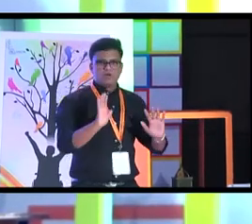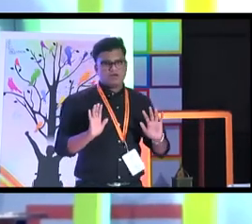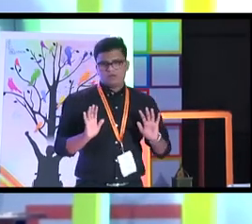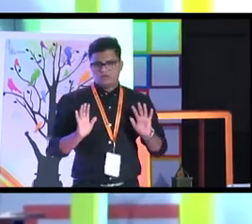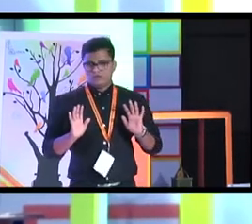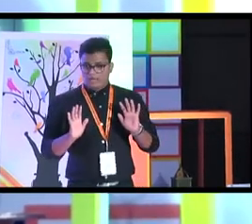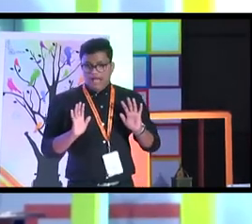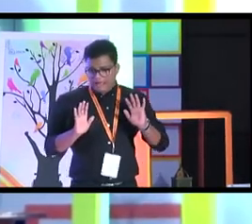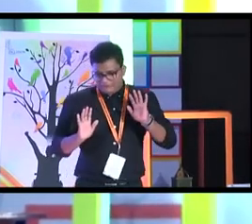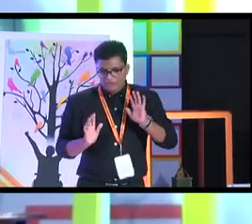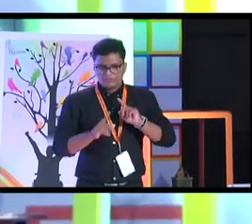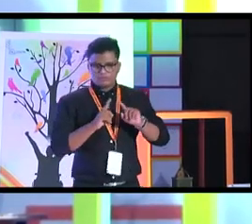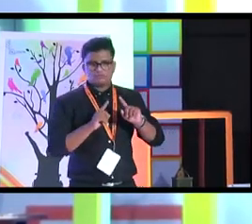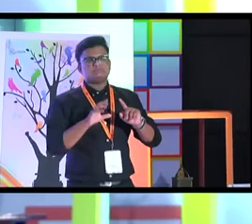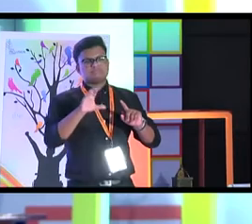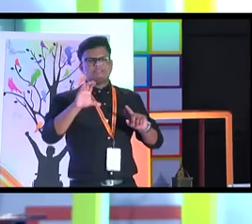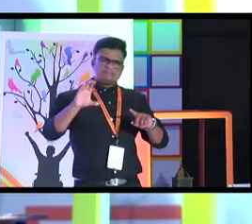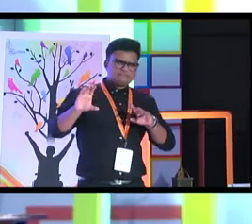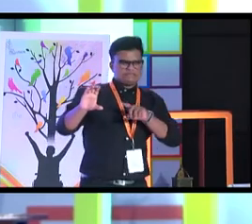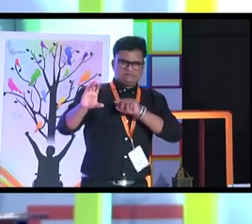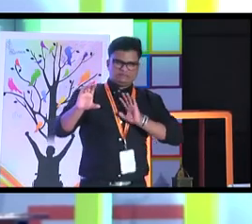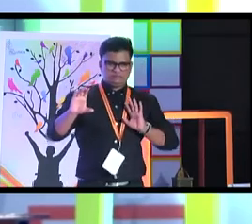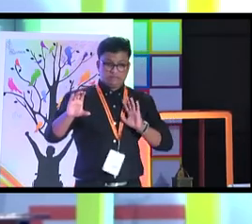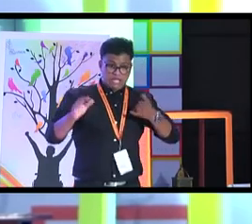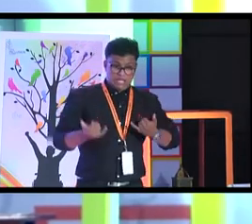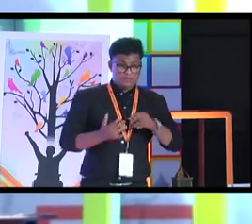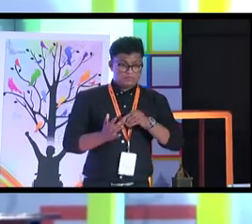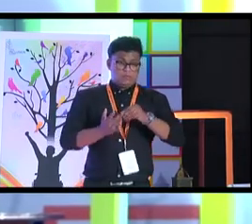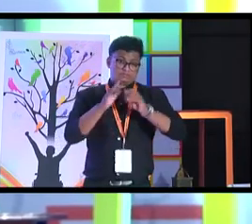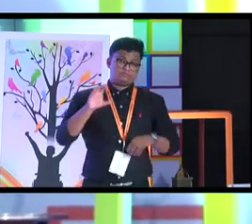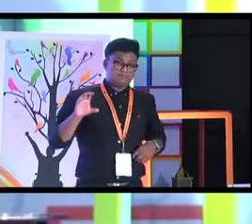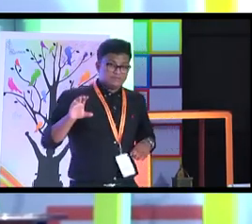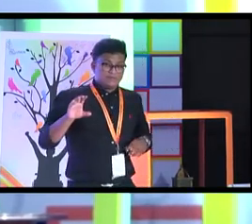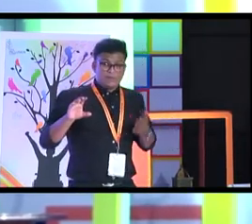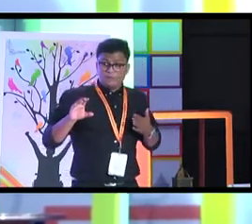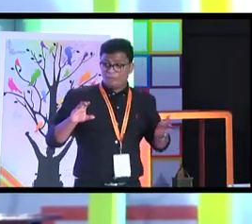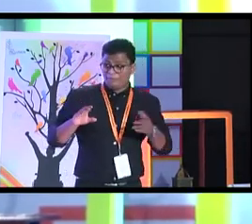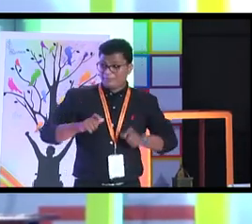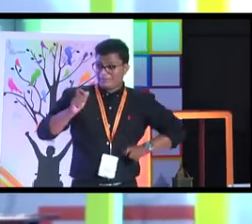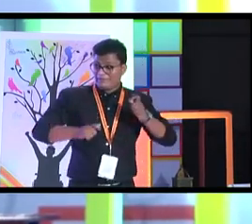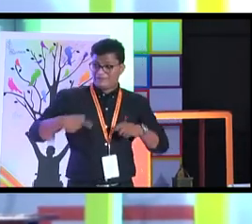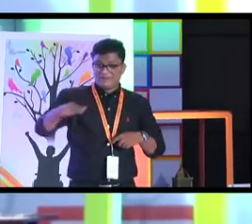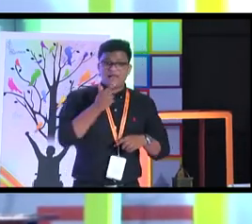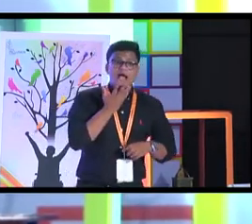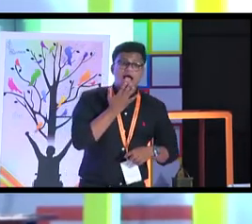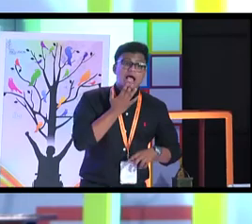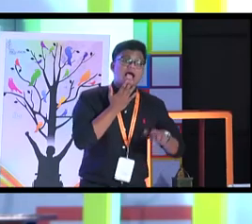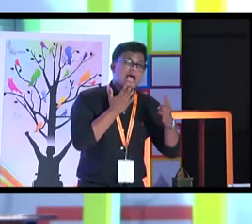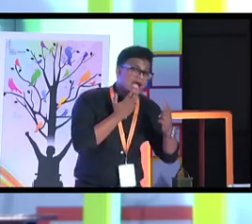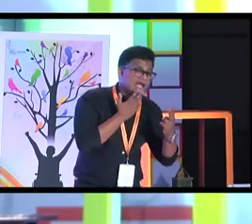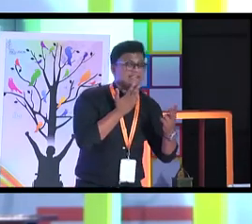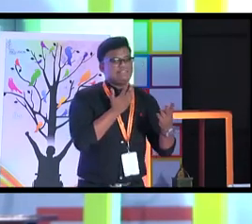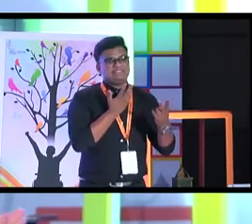a while, but we call it limited edition, or we call it special edition. So it's a special occasion because each one has got a different color and this pattern and